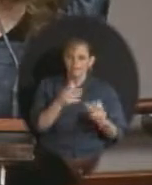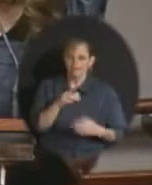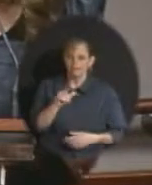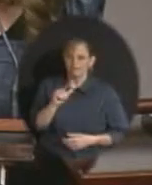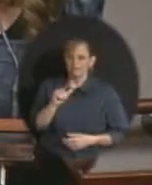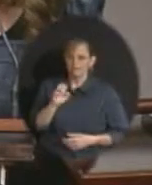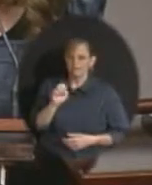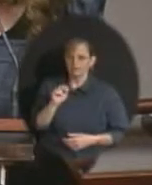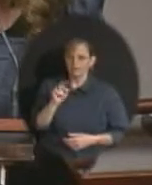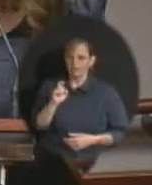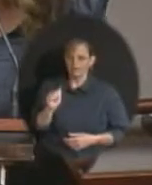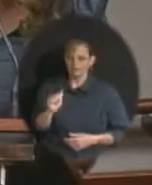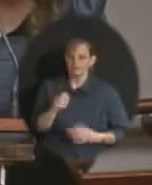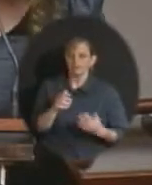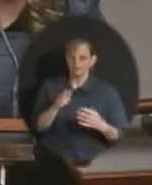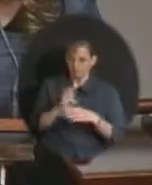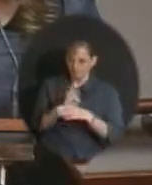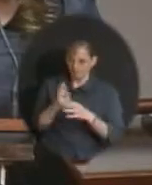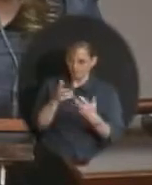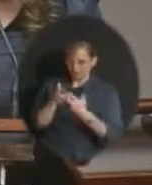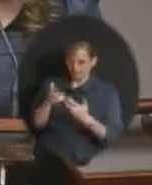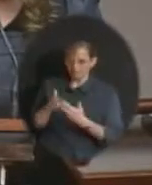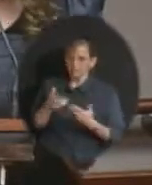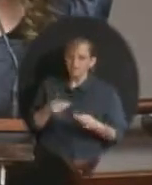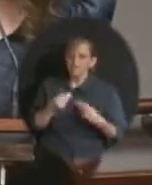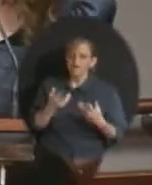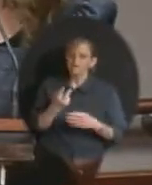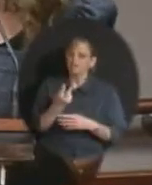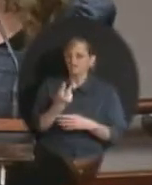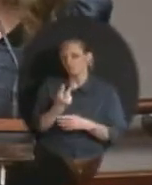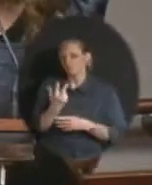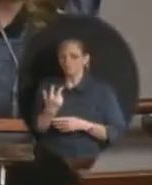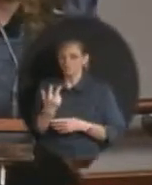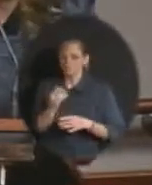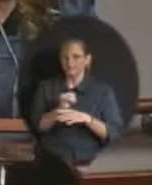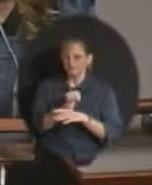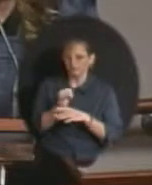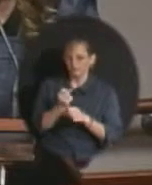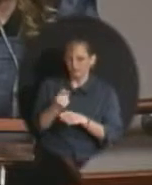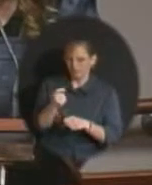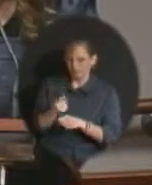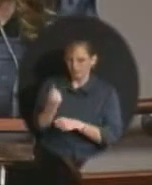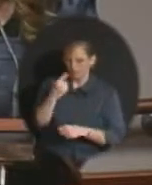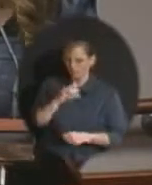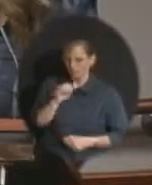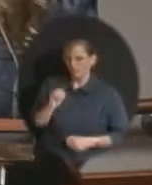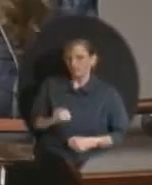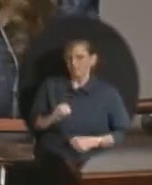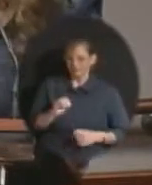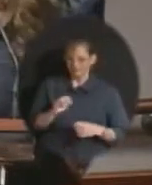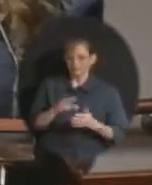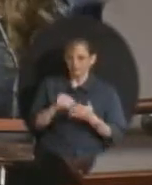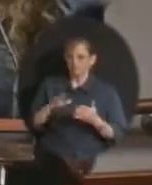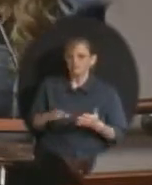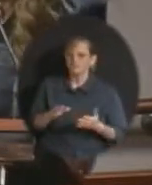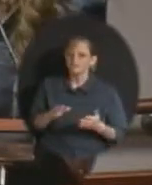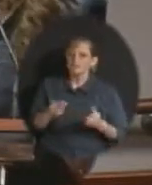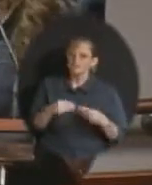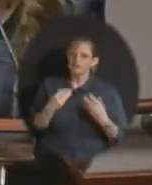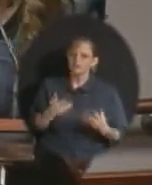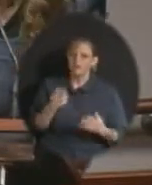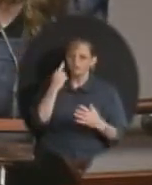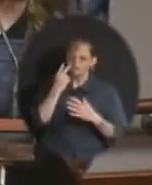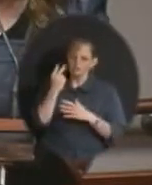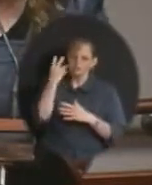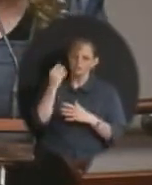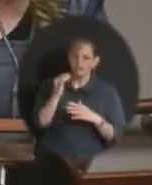partnership, Kiewit has consistently offered 2 to 3 internships annually to Olathe students. Kiewit provides resume reflection and interviewing